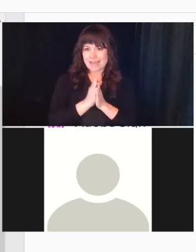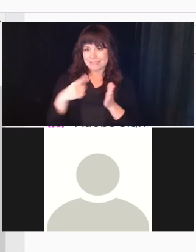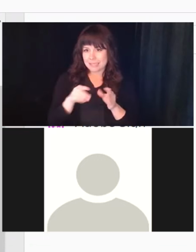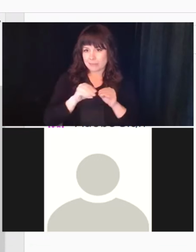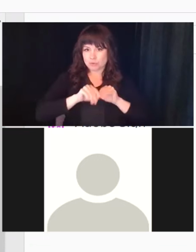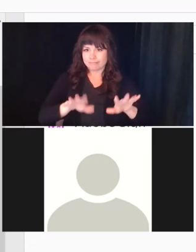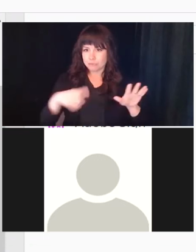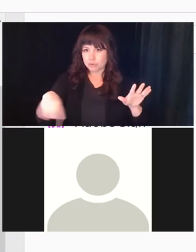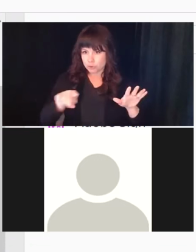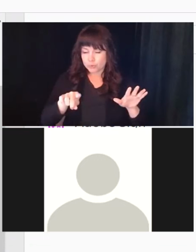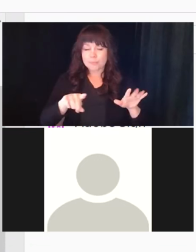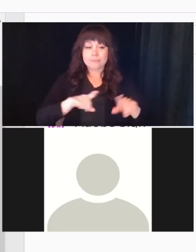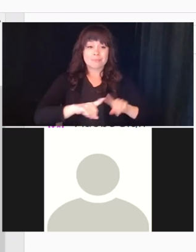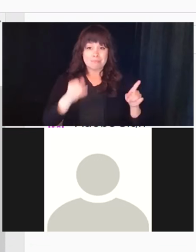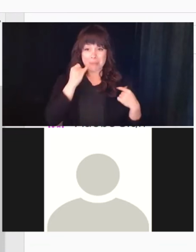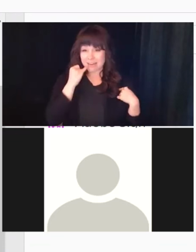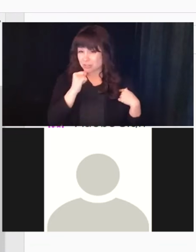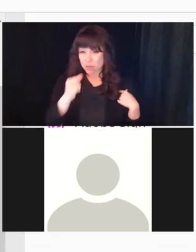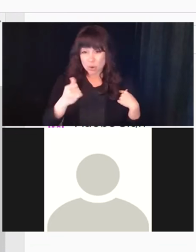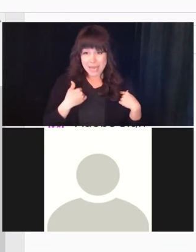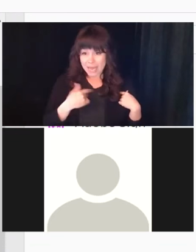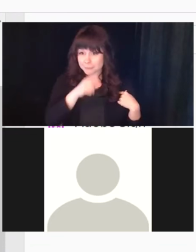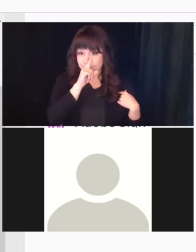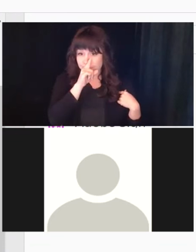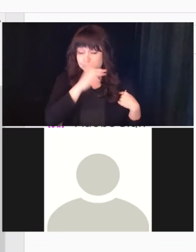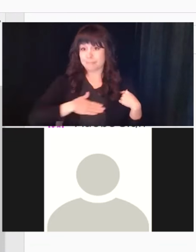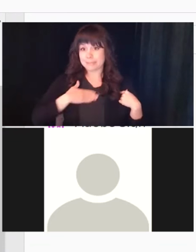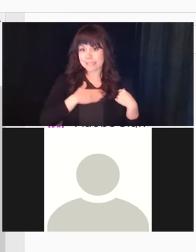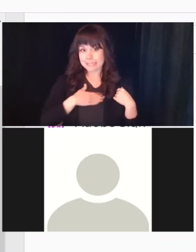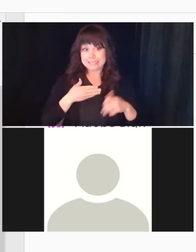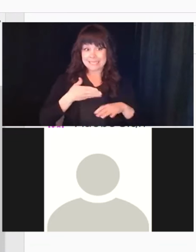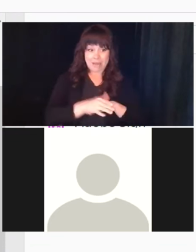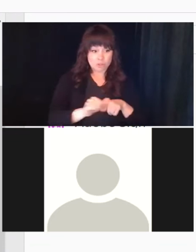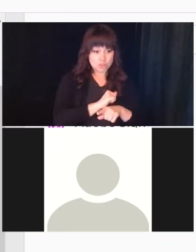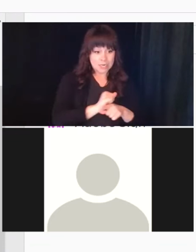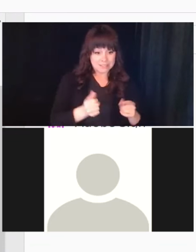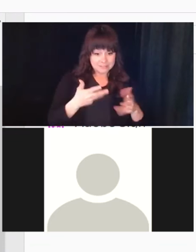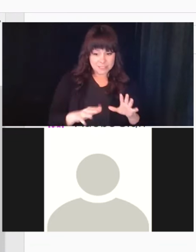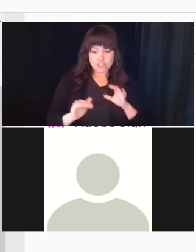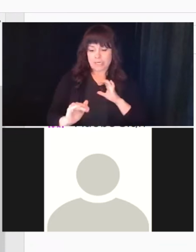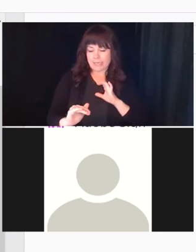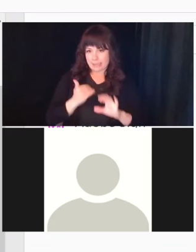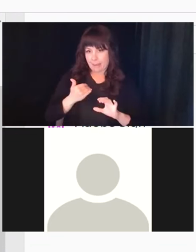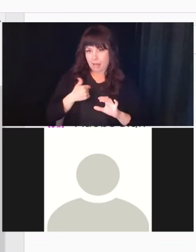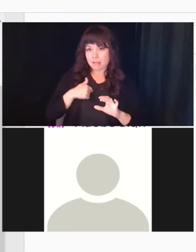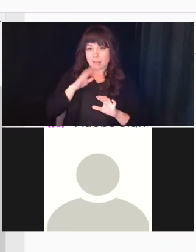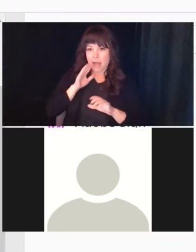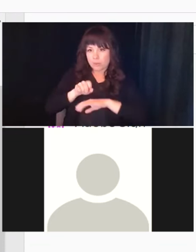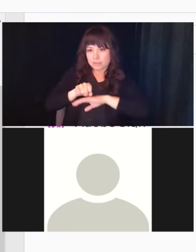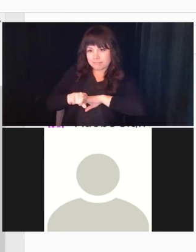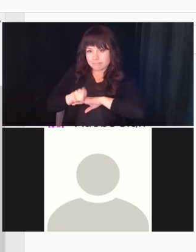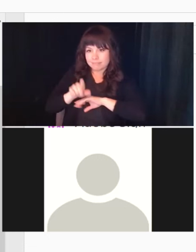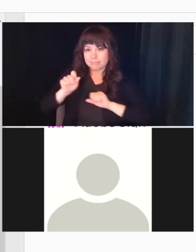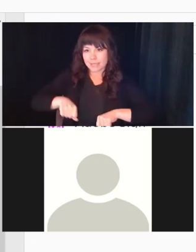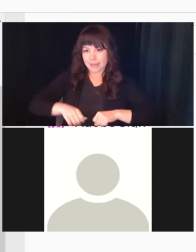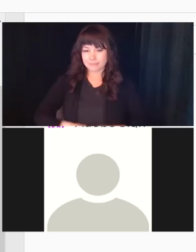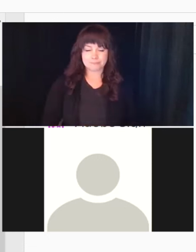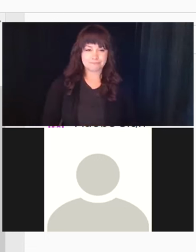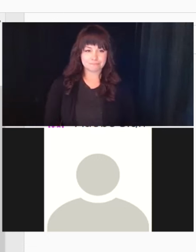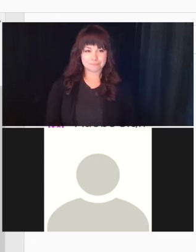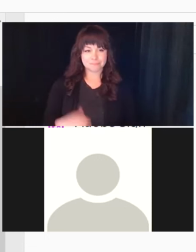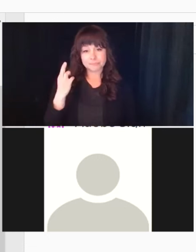if for some reason you didn't get it, you know, shoot me an email after the training and I'll make sure you get a copy of it. But the reason why I wanted